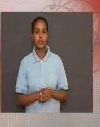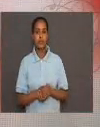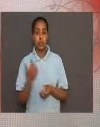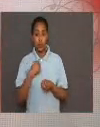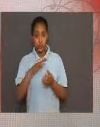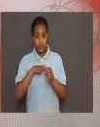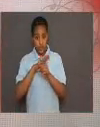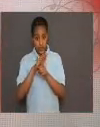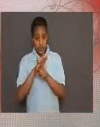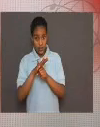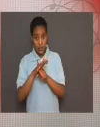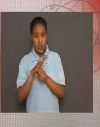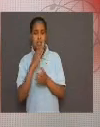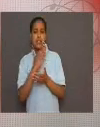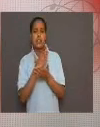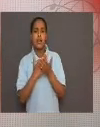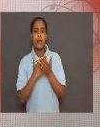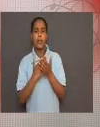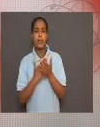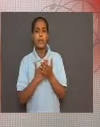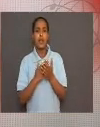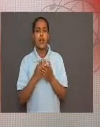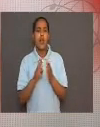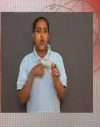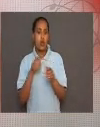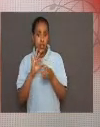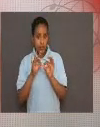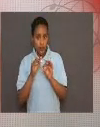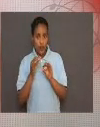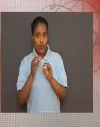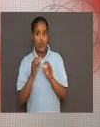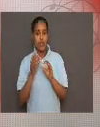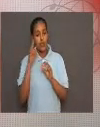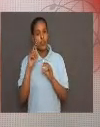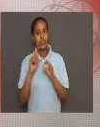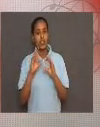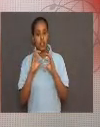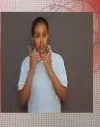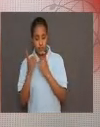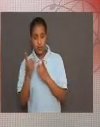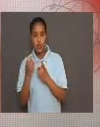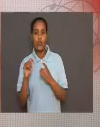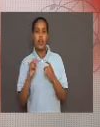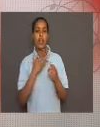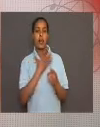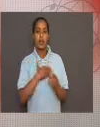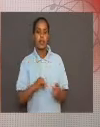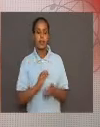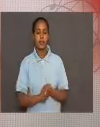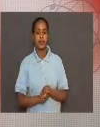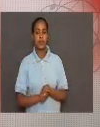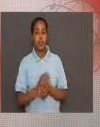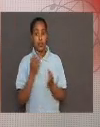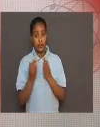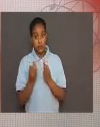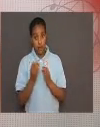We just went over some long definitions for the classification of elements.